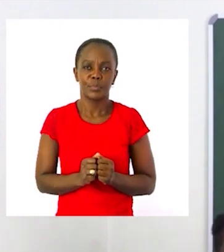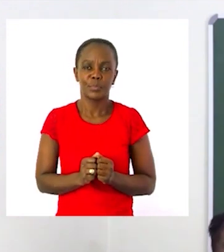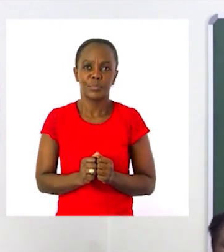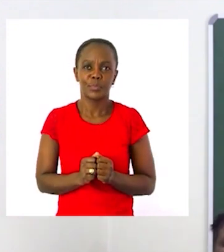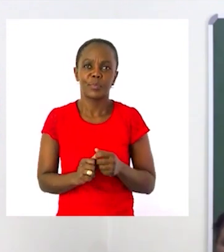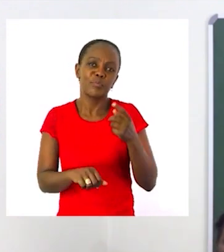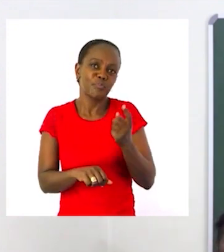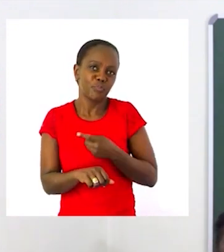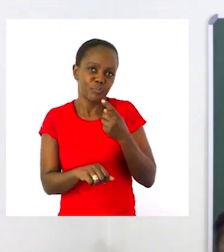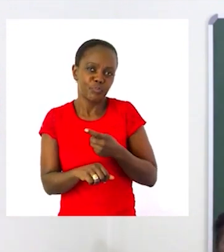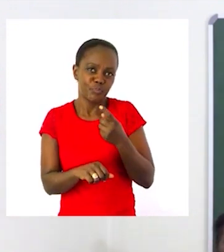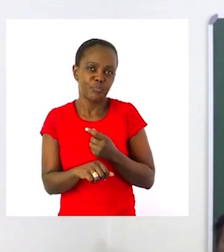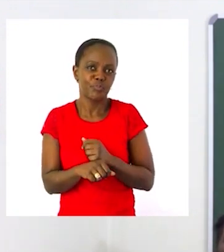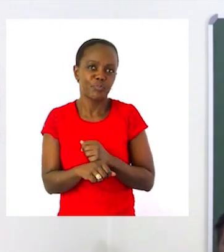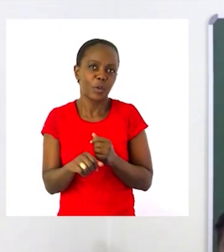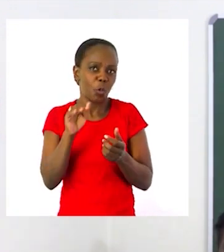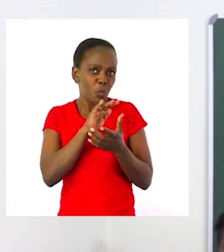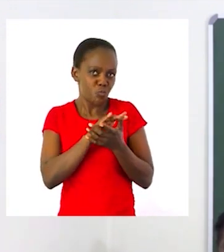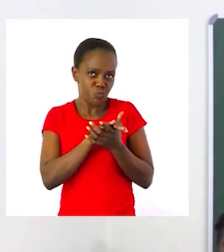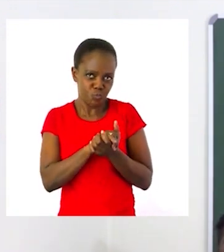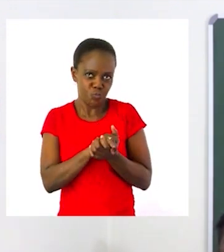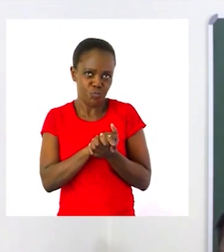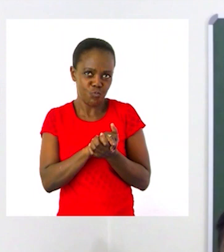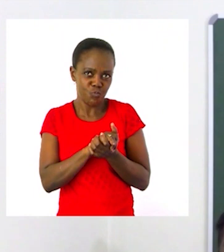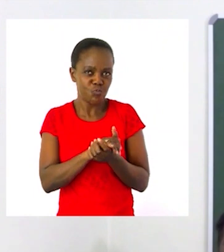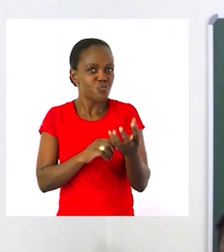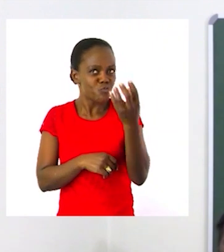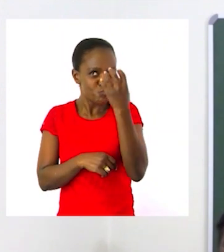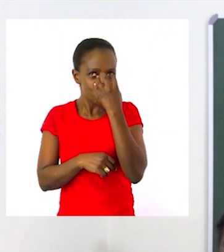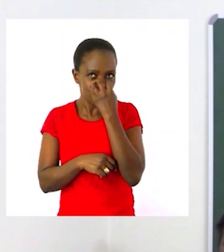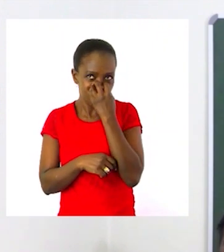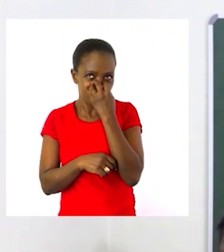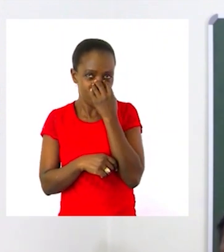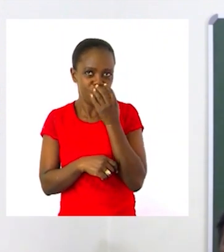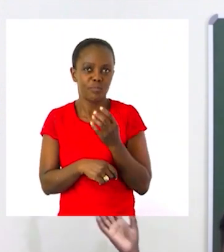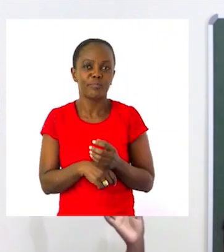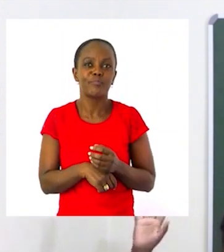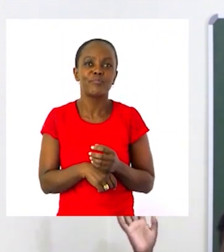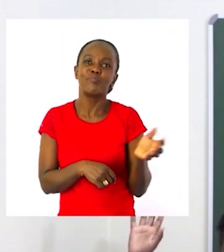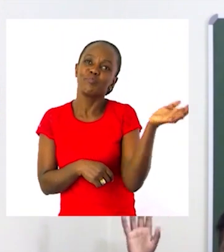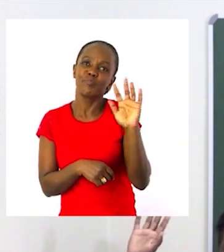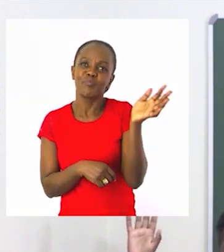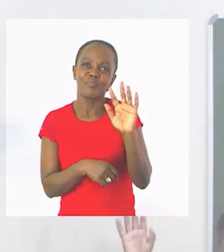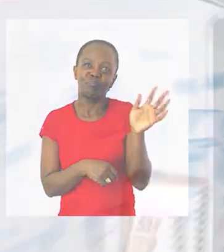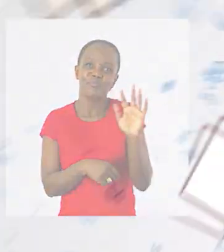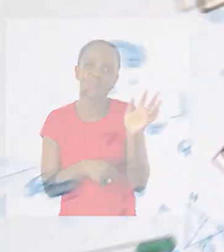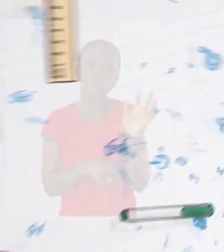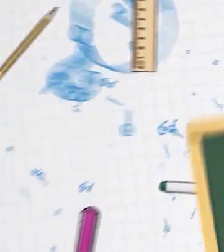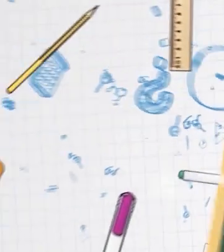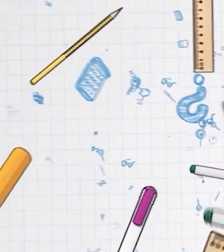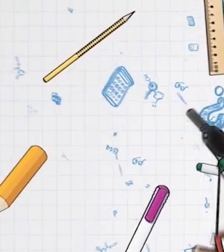As usual, before we go, our friend Zoshi is here to say goodbye.